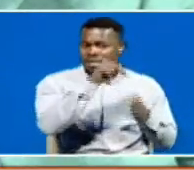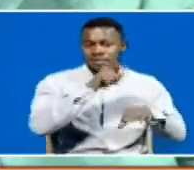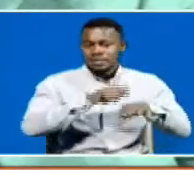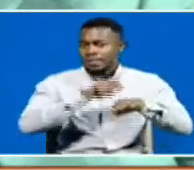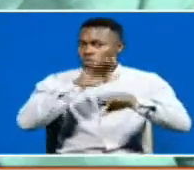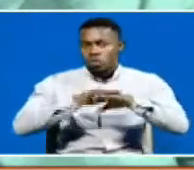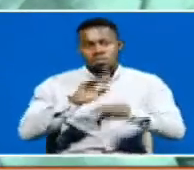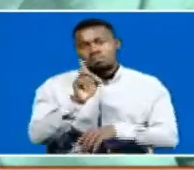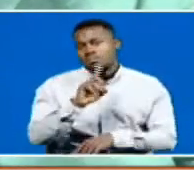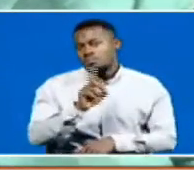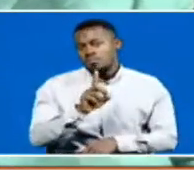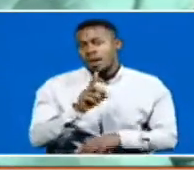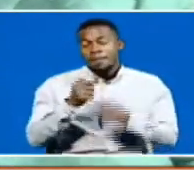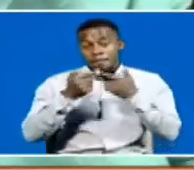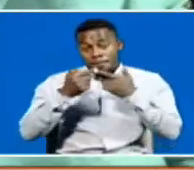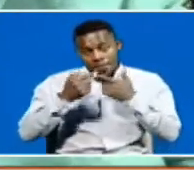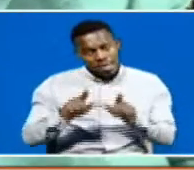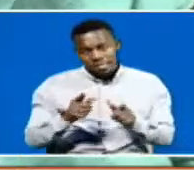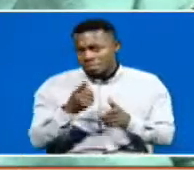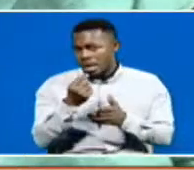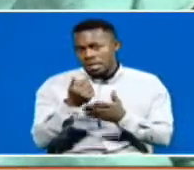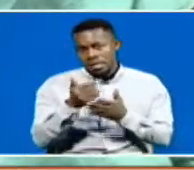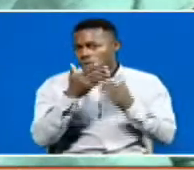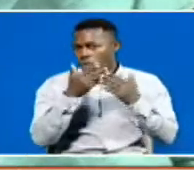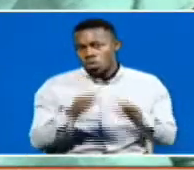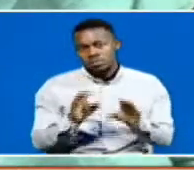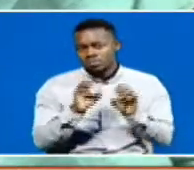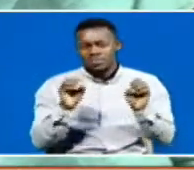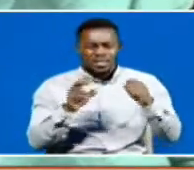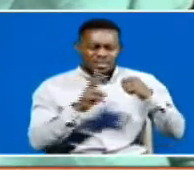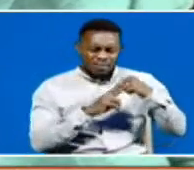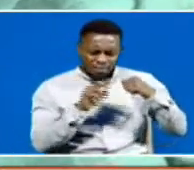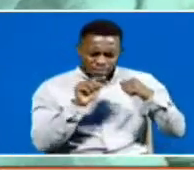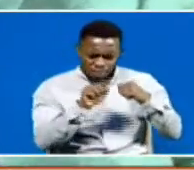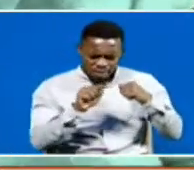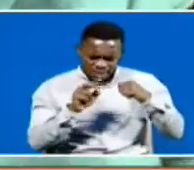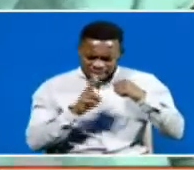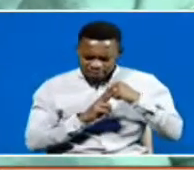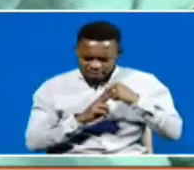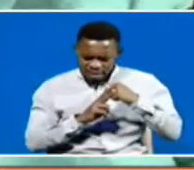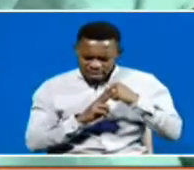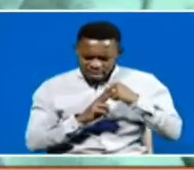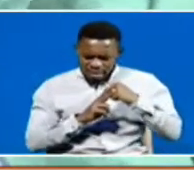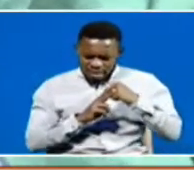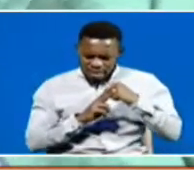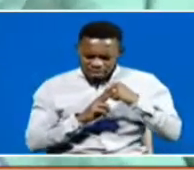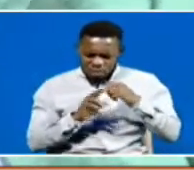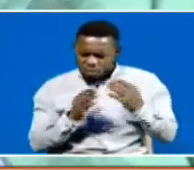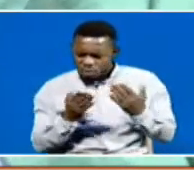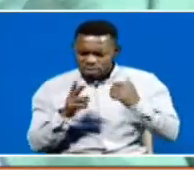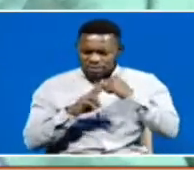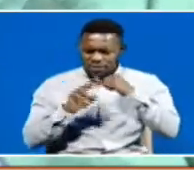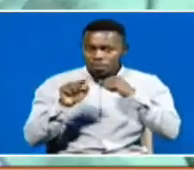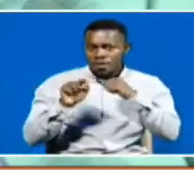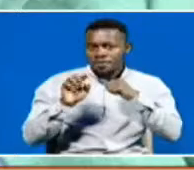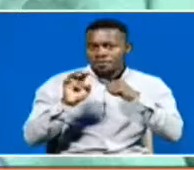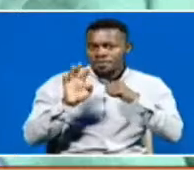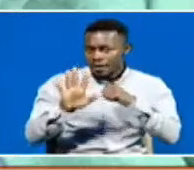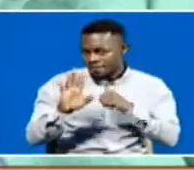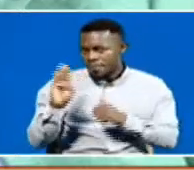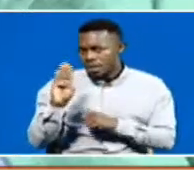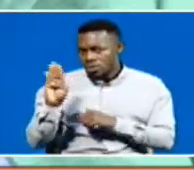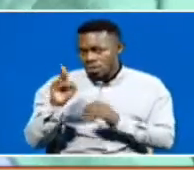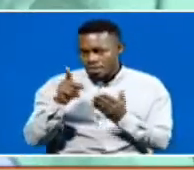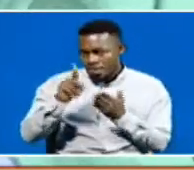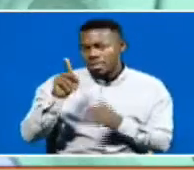I think it's about 7.7 to 7.5 thereabout, depending on the exchange rate that you use at that